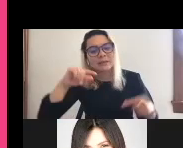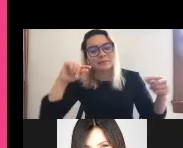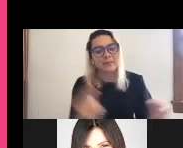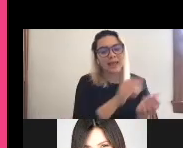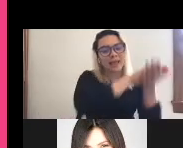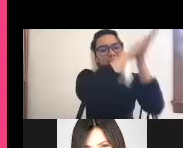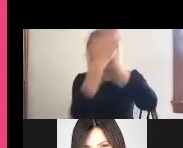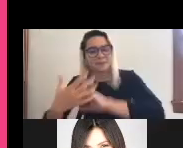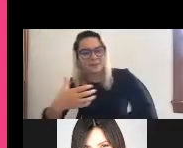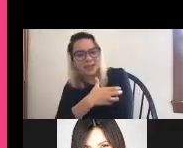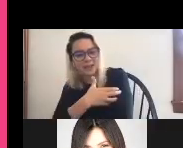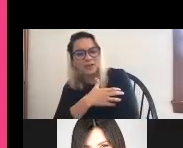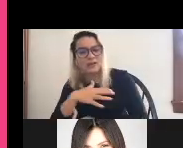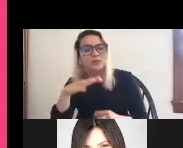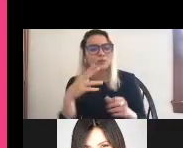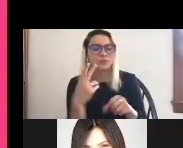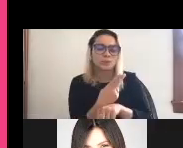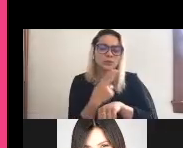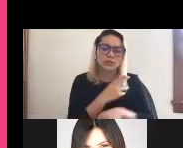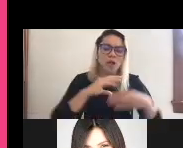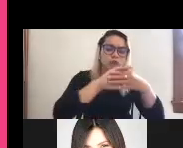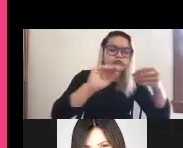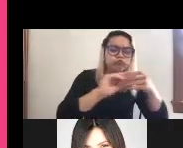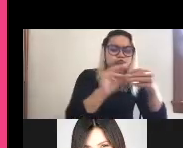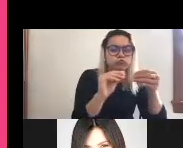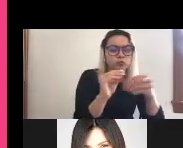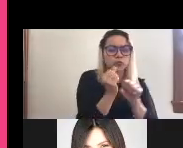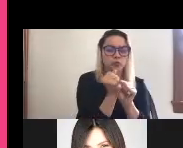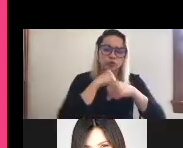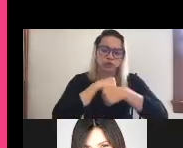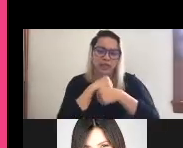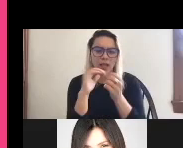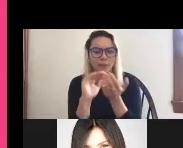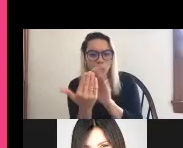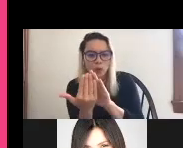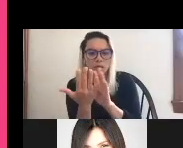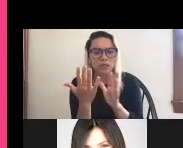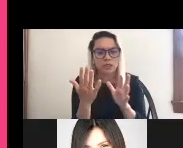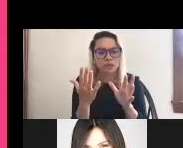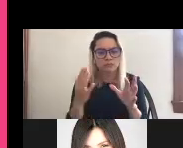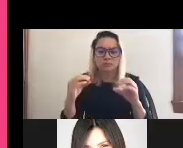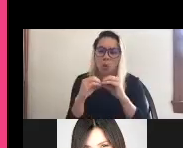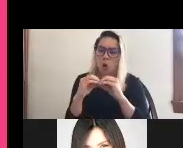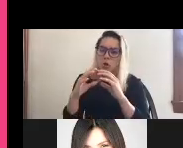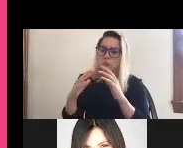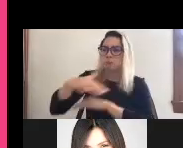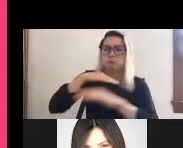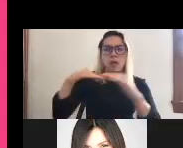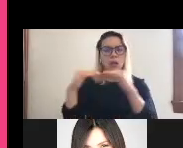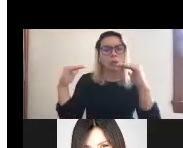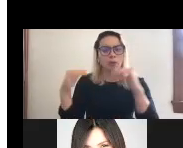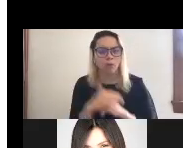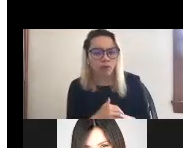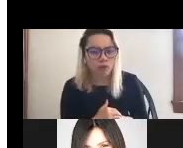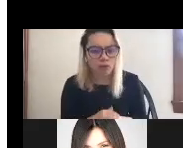and community organizing to create a more equitable world. We are so excited to be joined by Janae